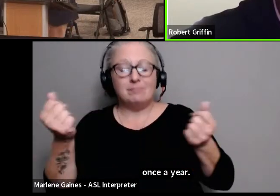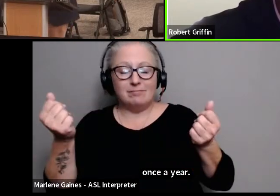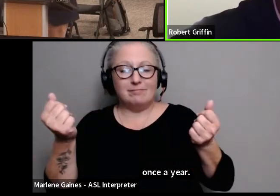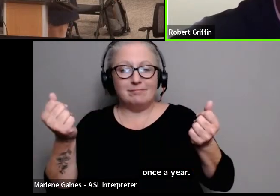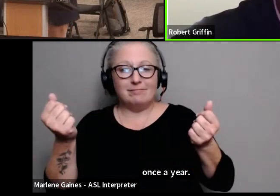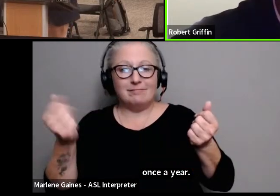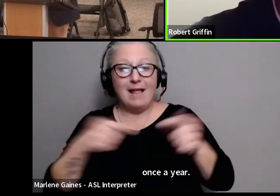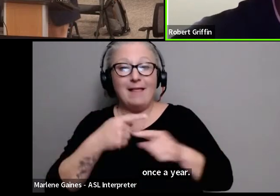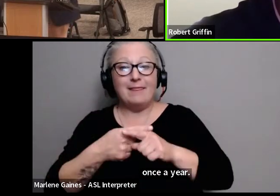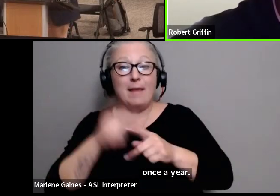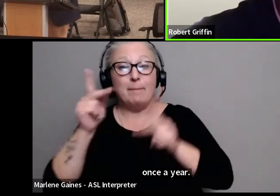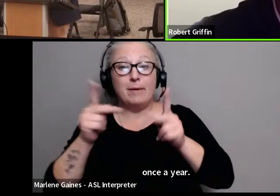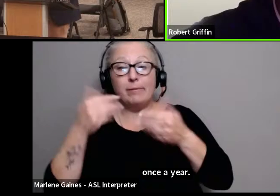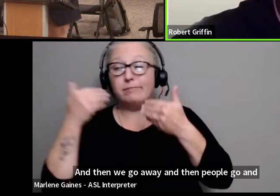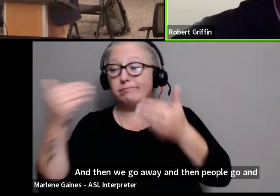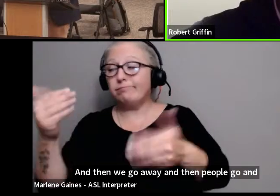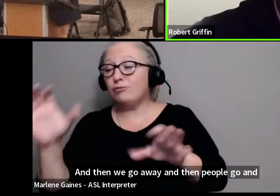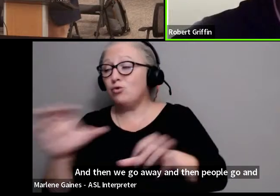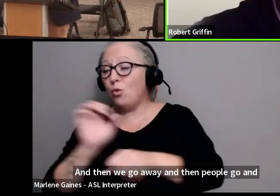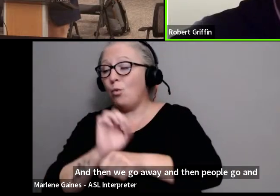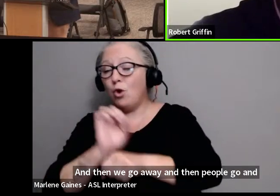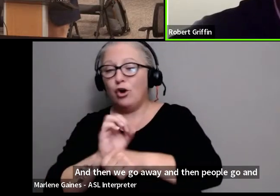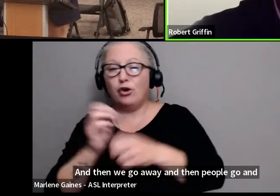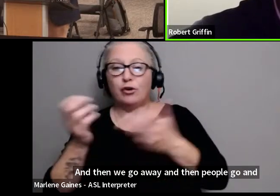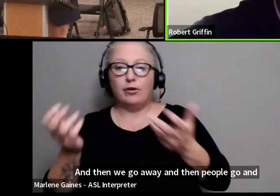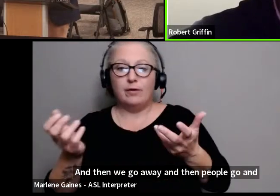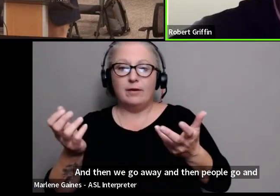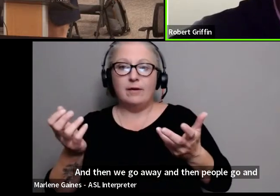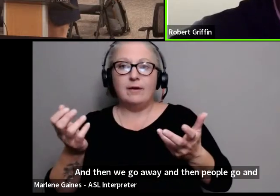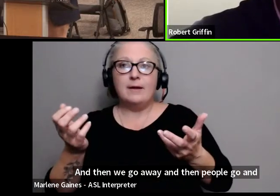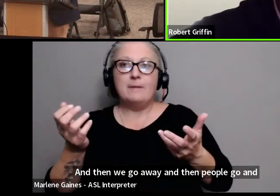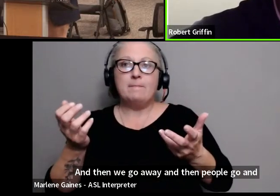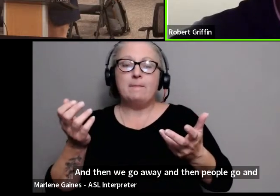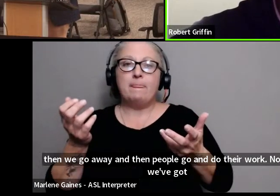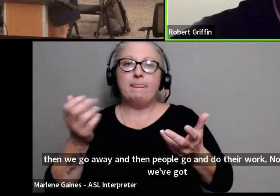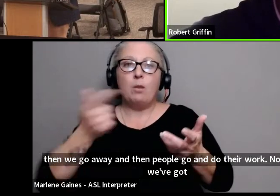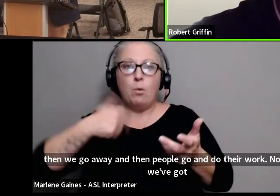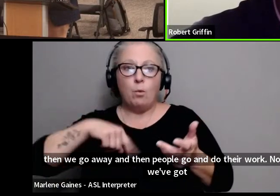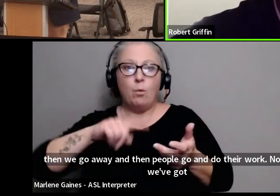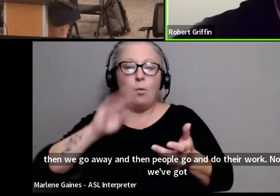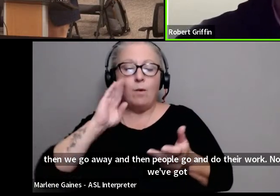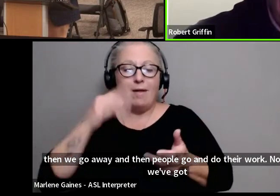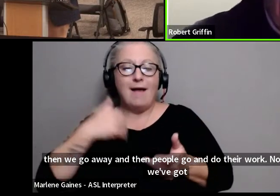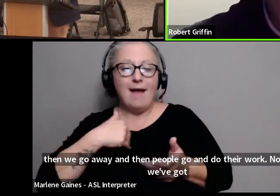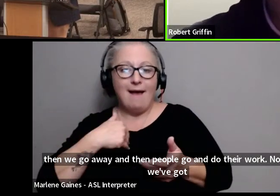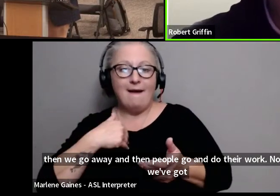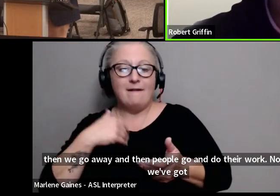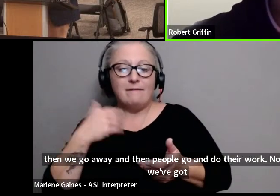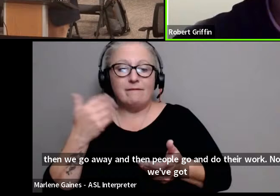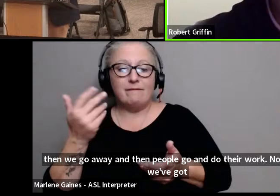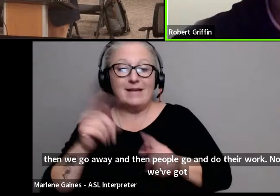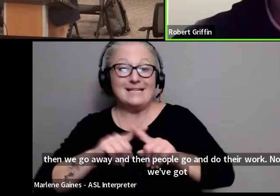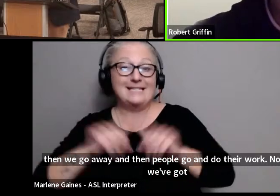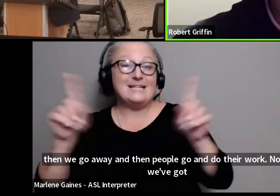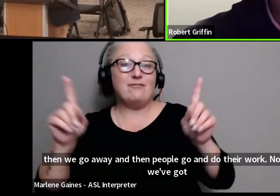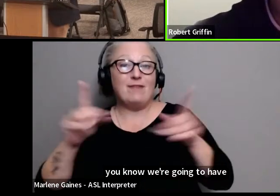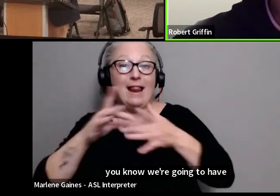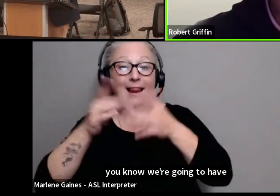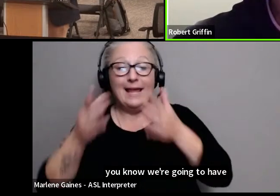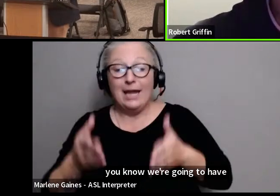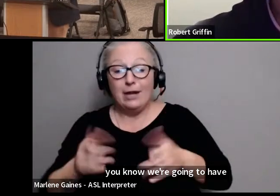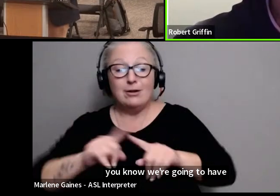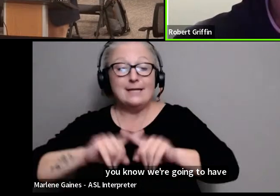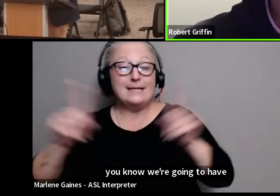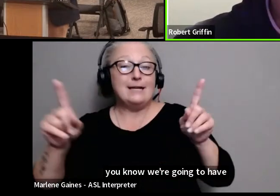people go and do their work. Now we've got, we're going to have a different leader, a